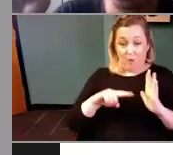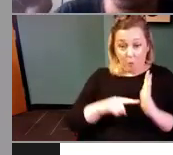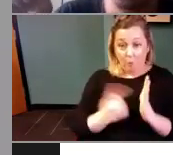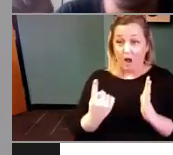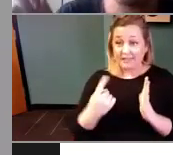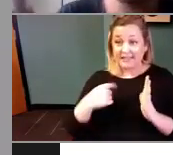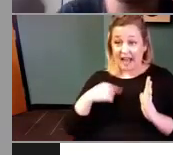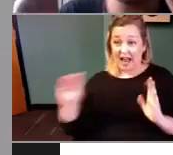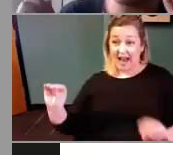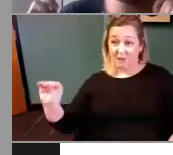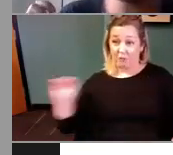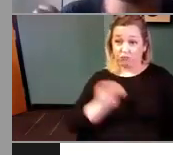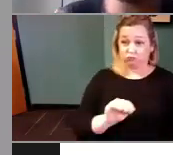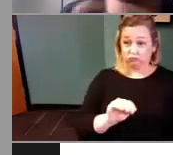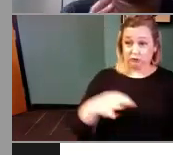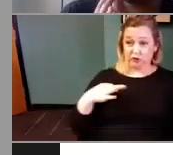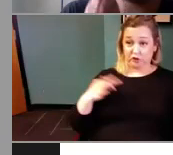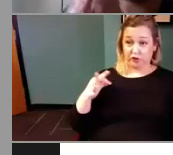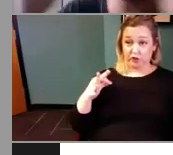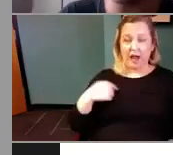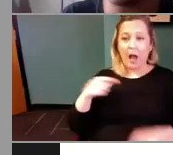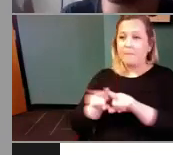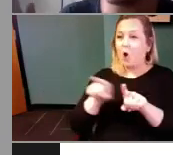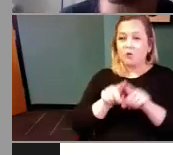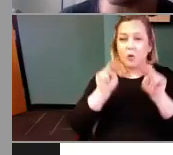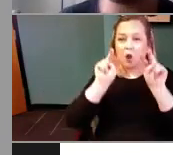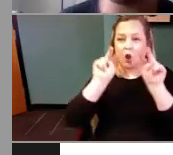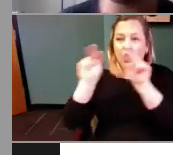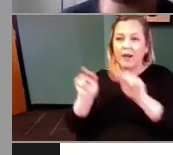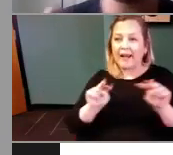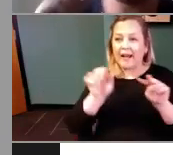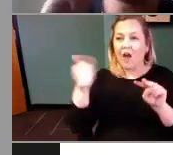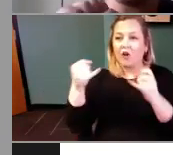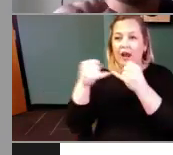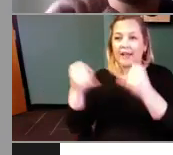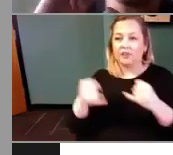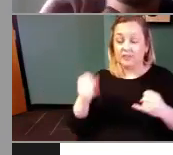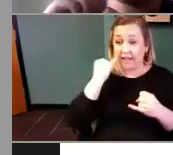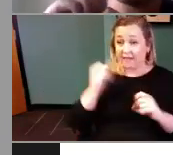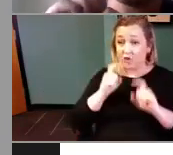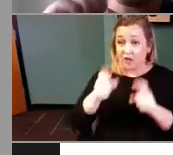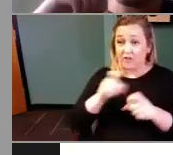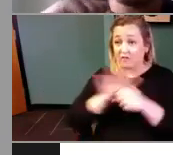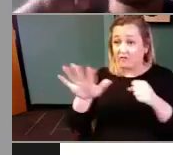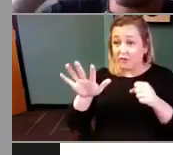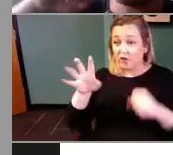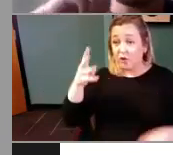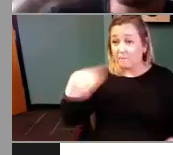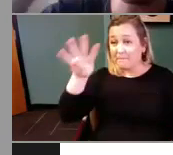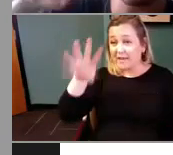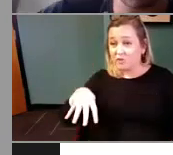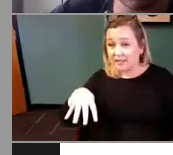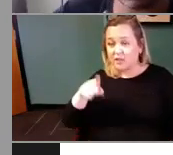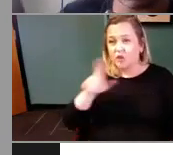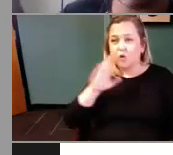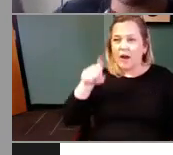other edges, right? Now imagine if you're given an entire V squared matrix, and then you would have to figure out all of the parent